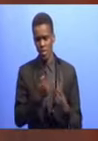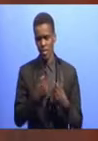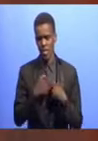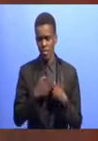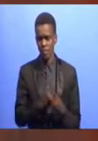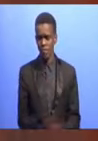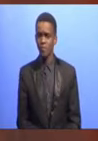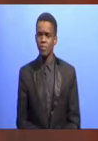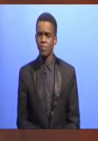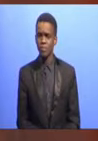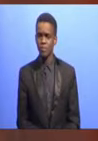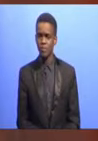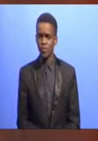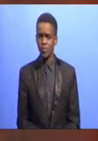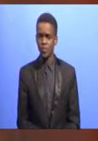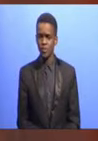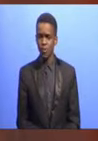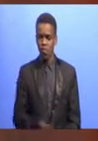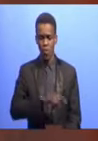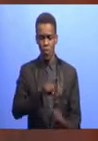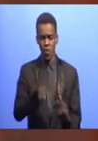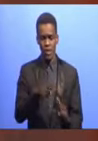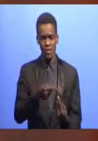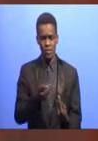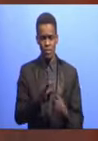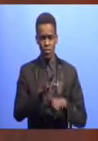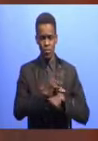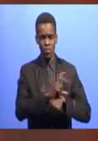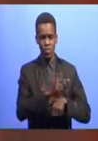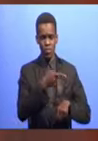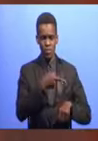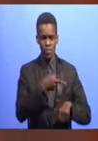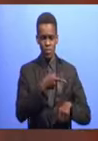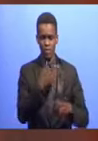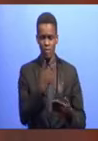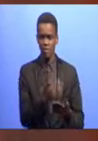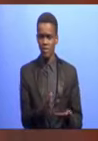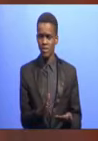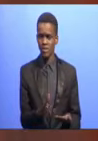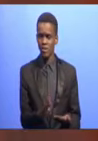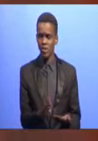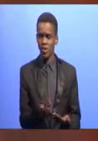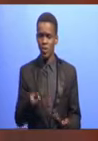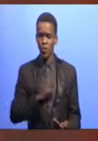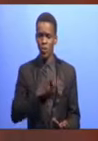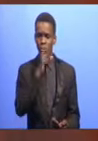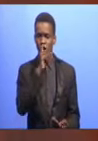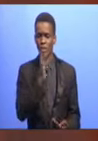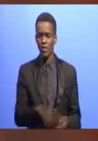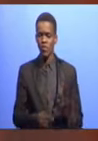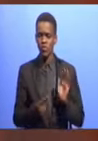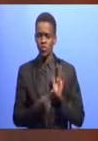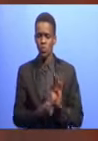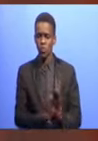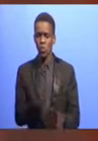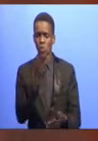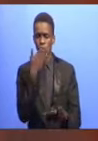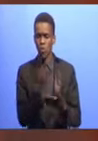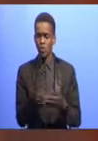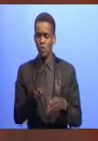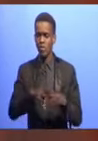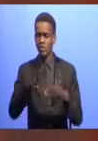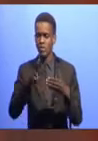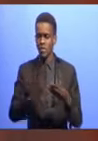se hela ka go tla tla ko bokhutlong e se ka nna so se se helelang go e nne a new culture e leng gore mo Botswana